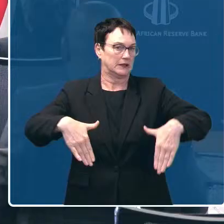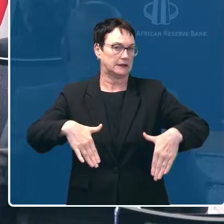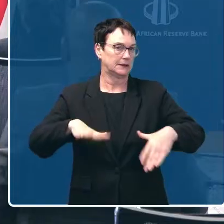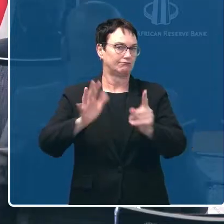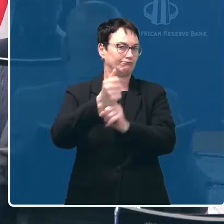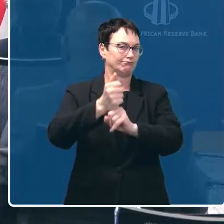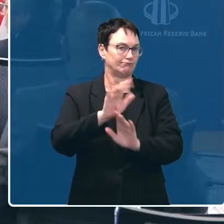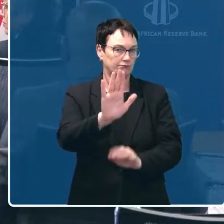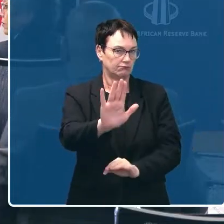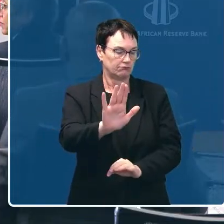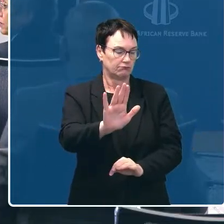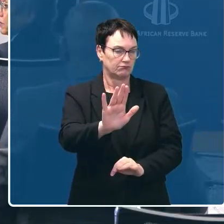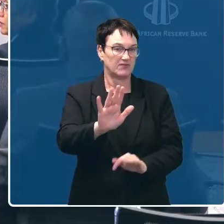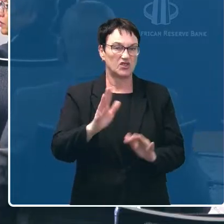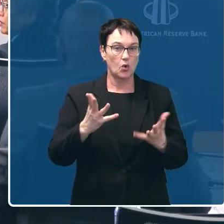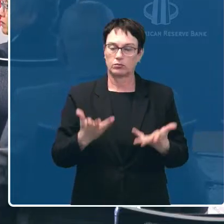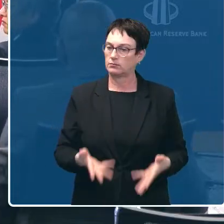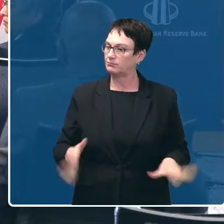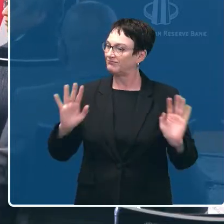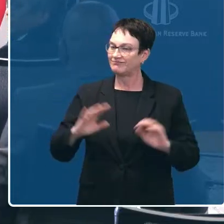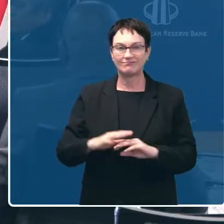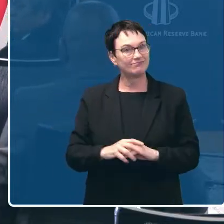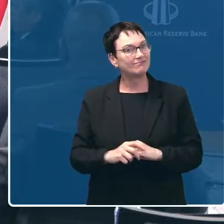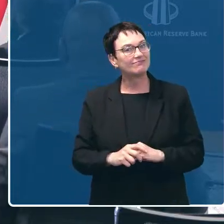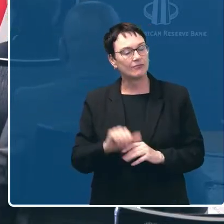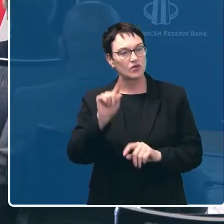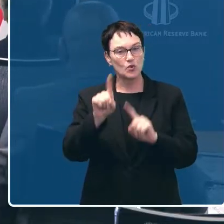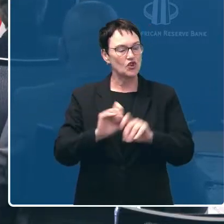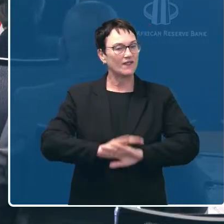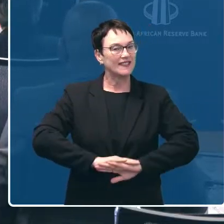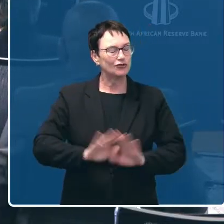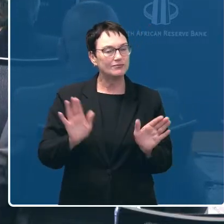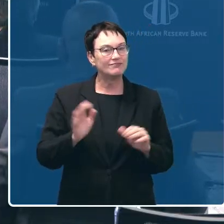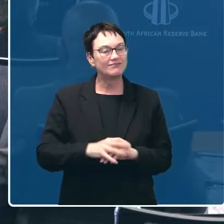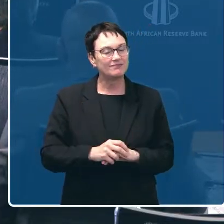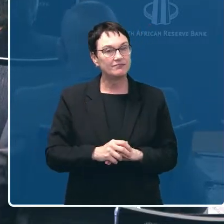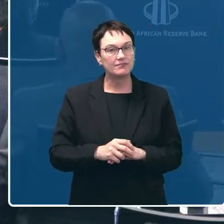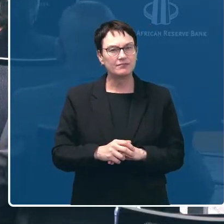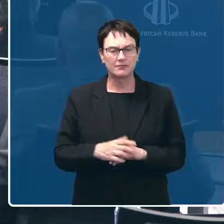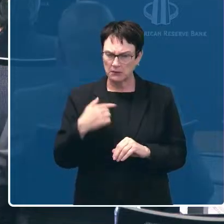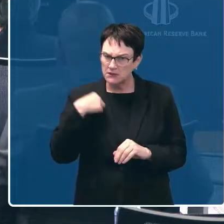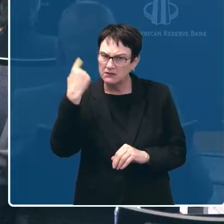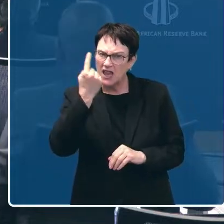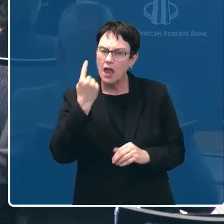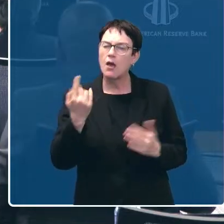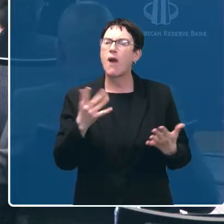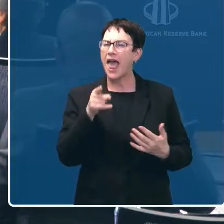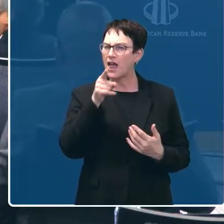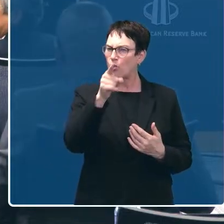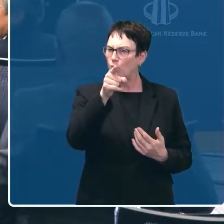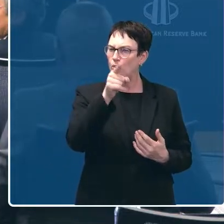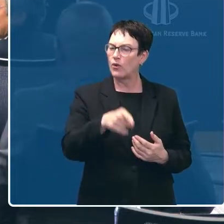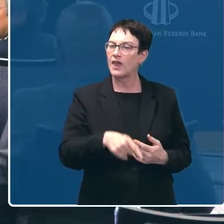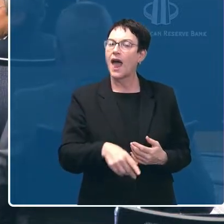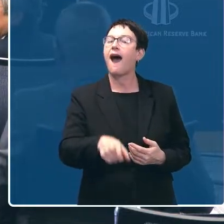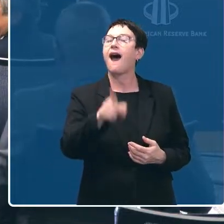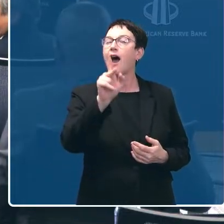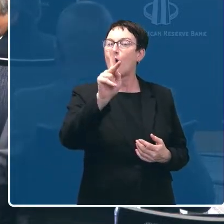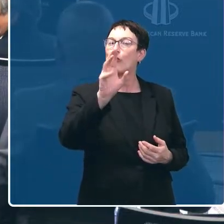Yes, those are all the questions, and I was wondering where she is today.